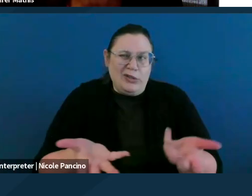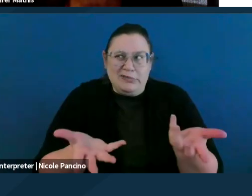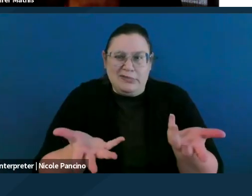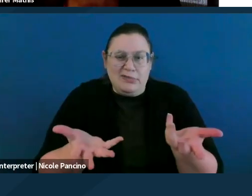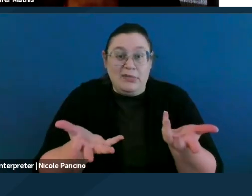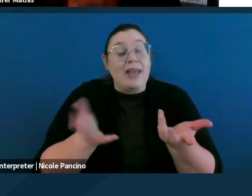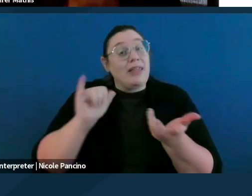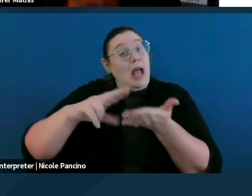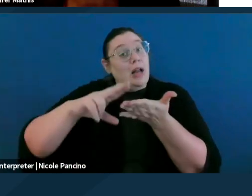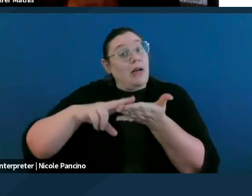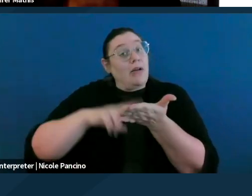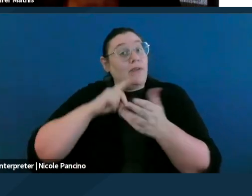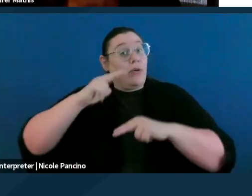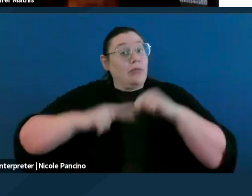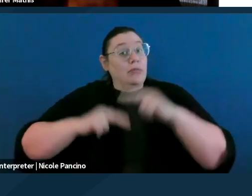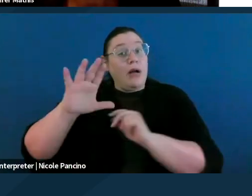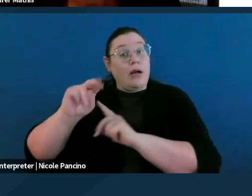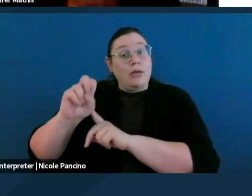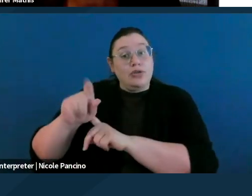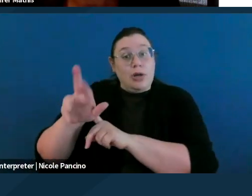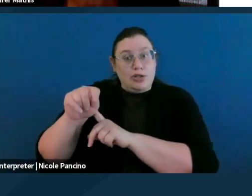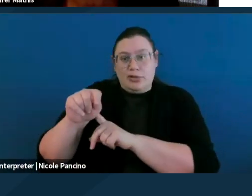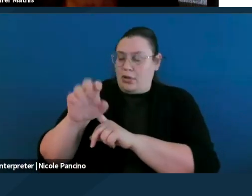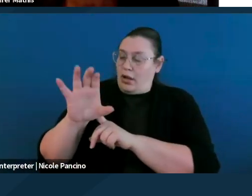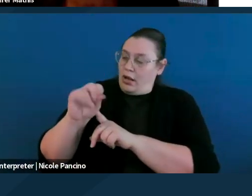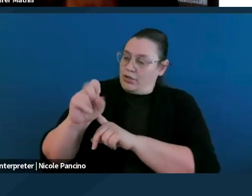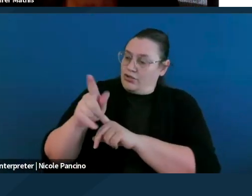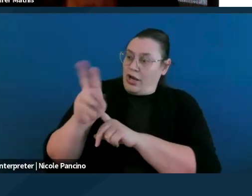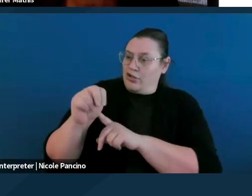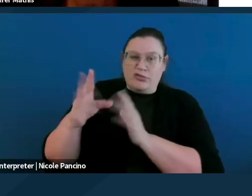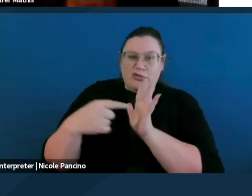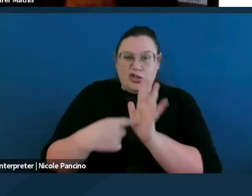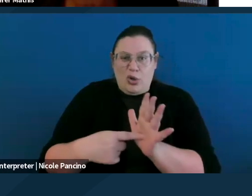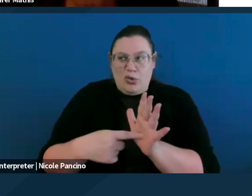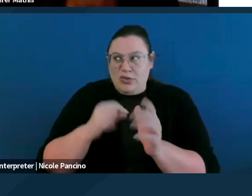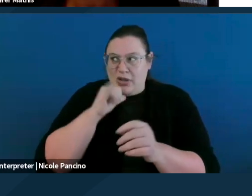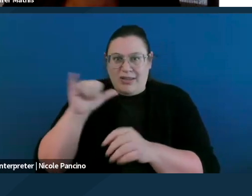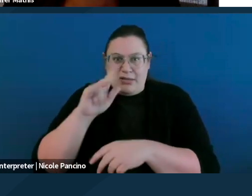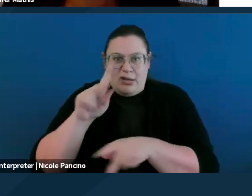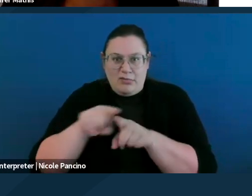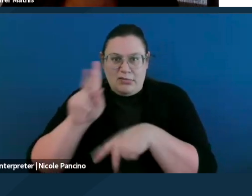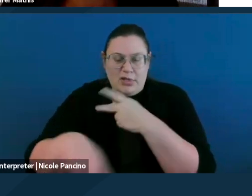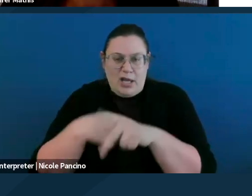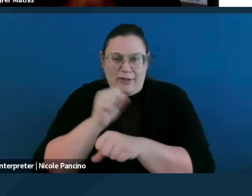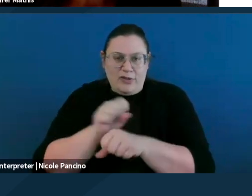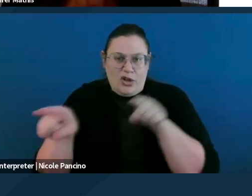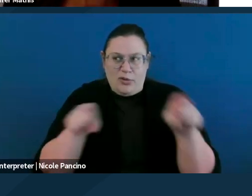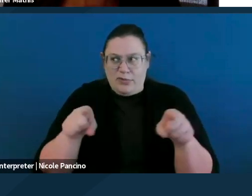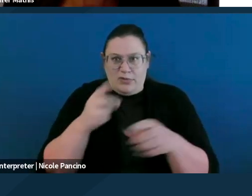construction contractors case showed that they were not. The same types of jobs exist in both